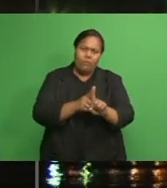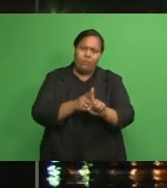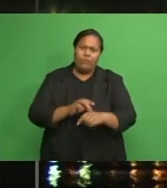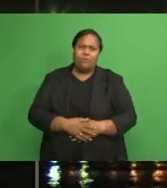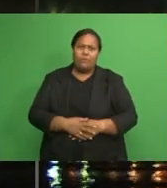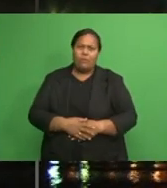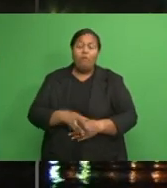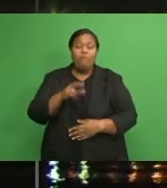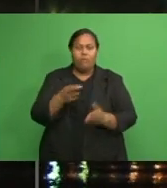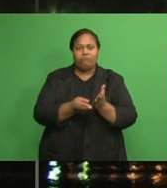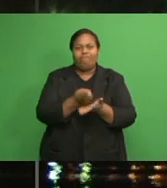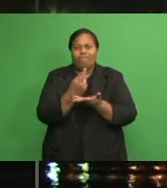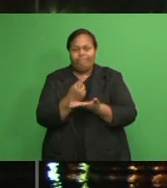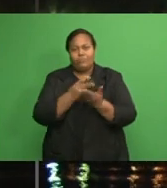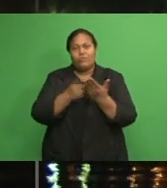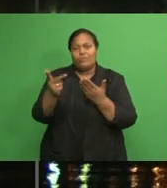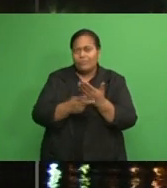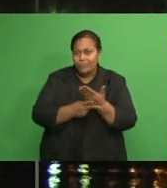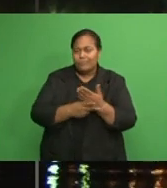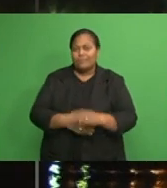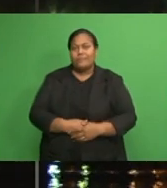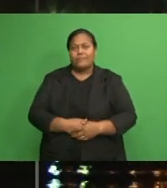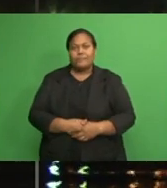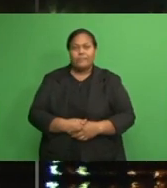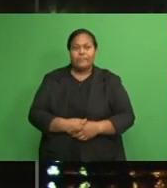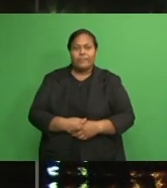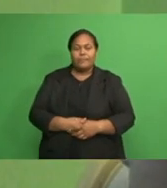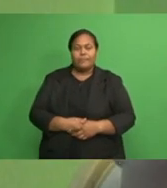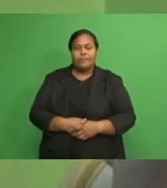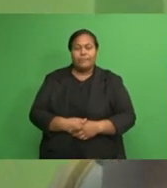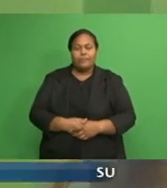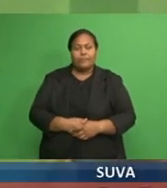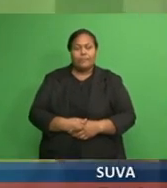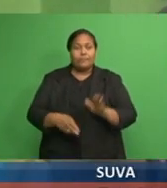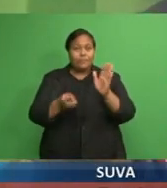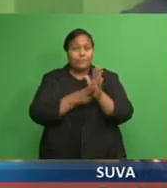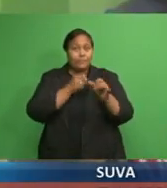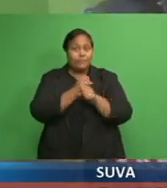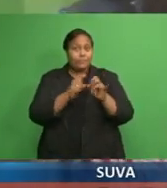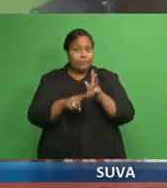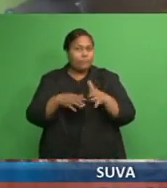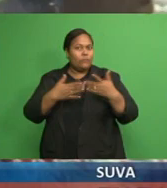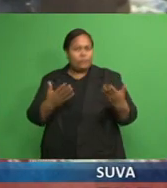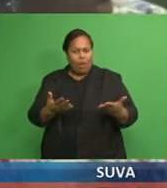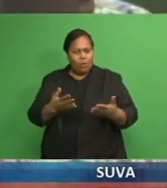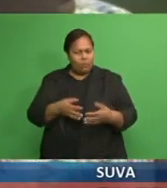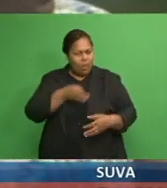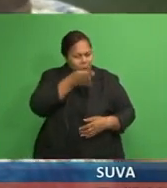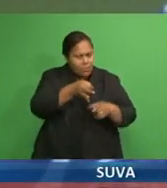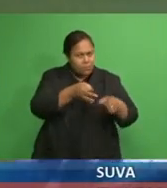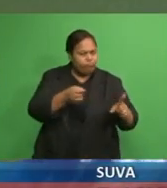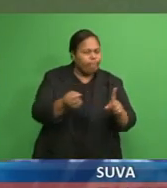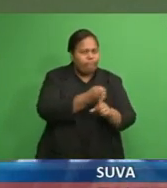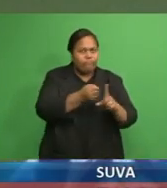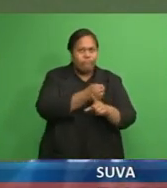the rehabilitation program. Tale Matairukula reports. The NGOs are calling on the corrections services to